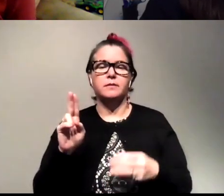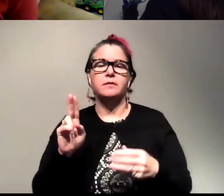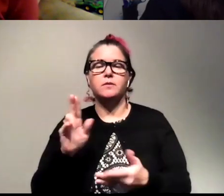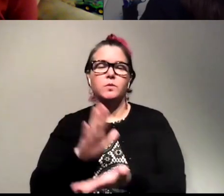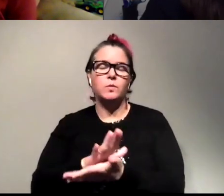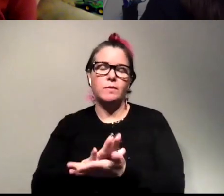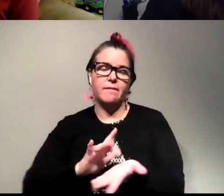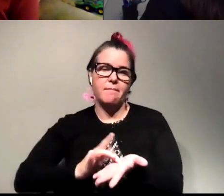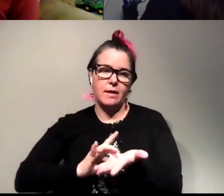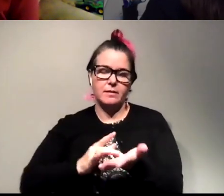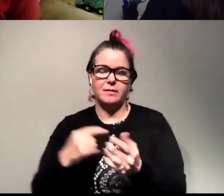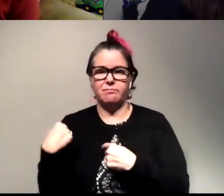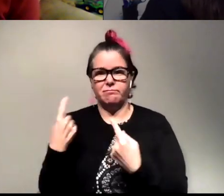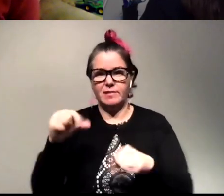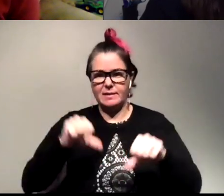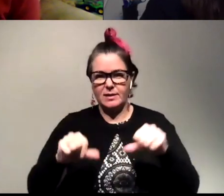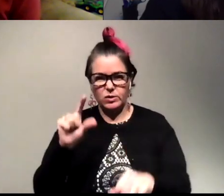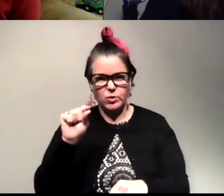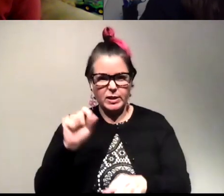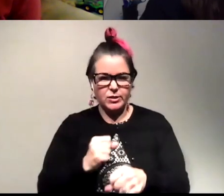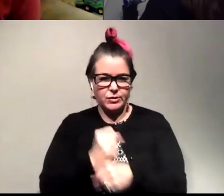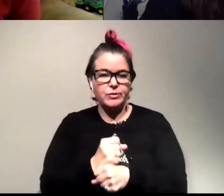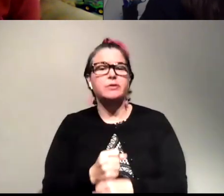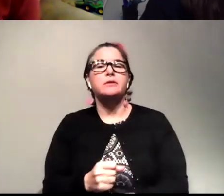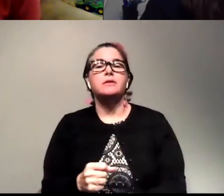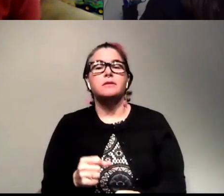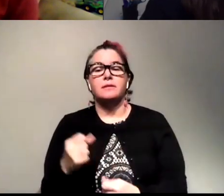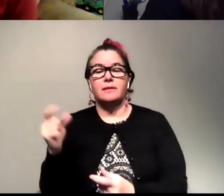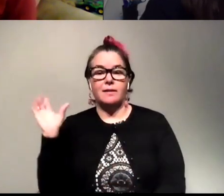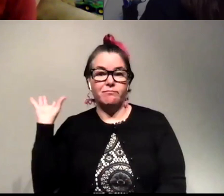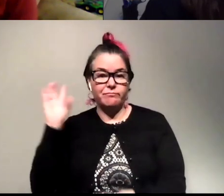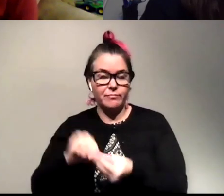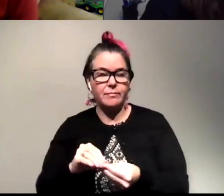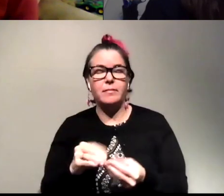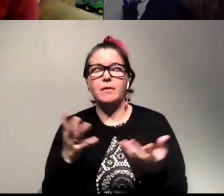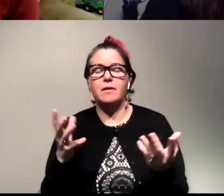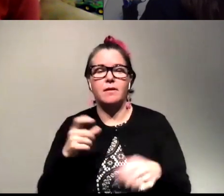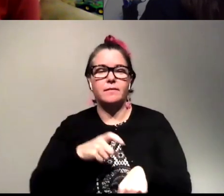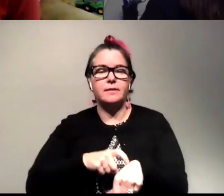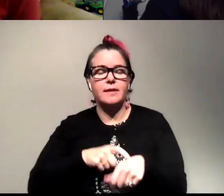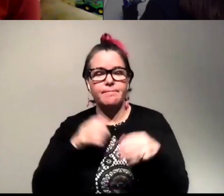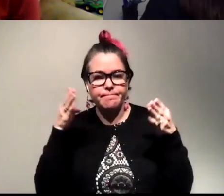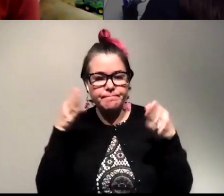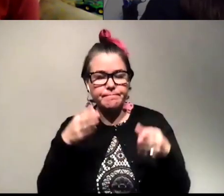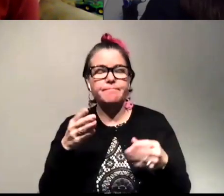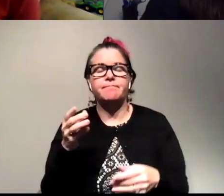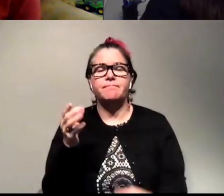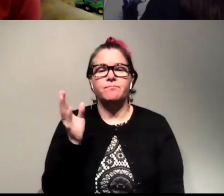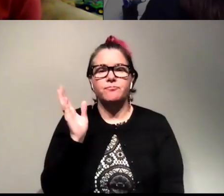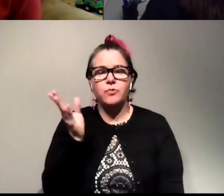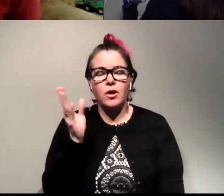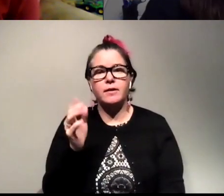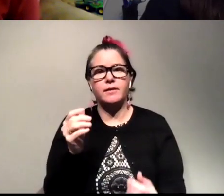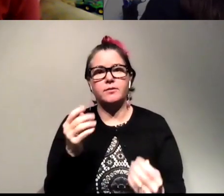Medicine. I've been a scientist for 20 years, and in that 20 years, I've also spent a lot of time talking to people like